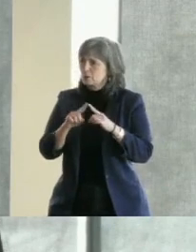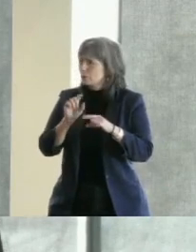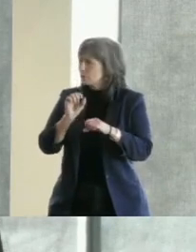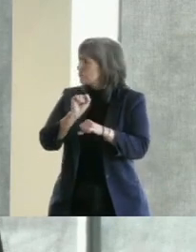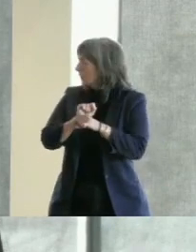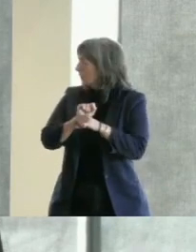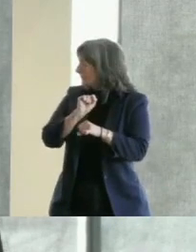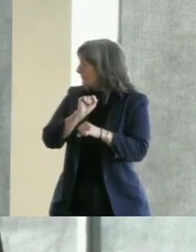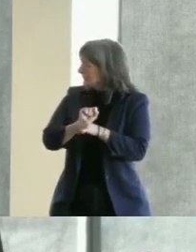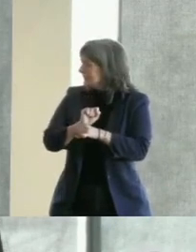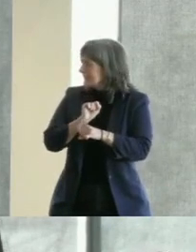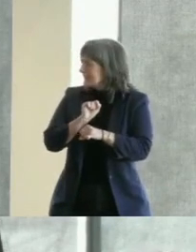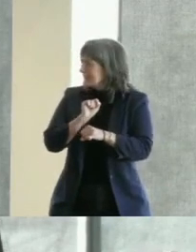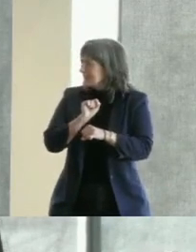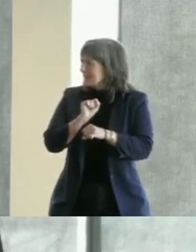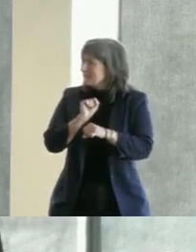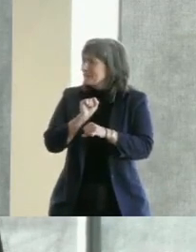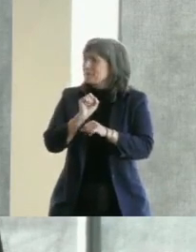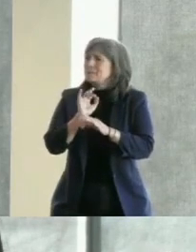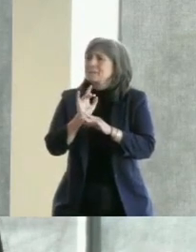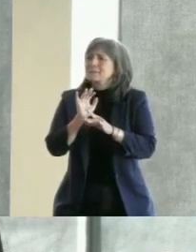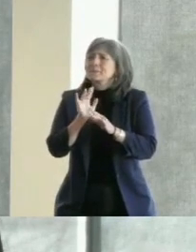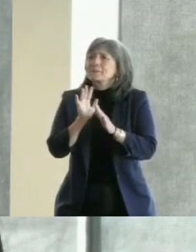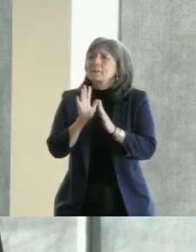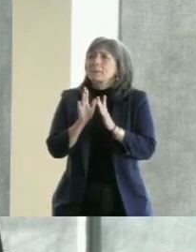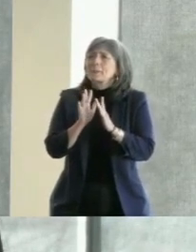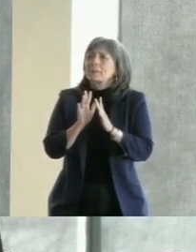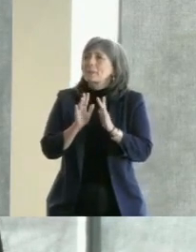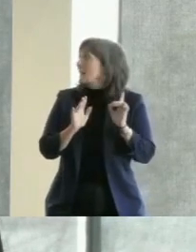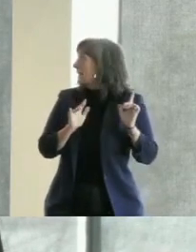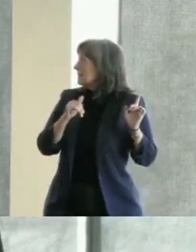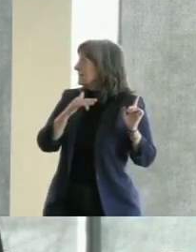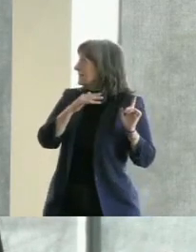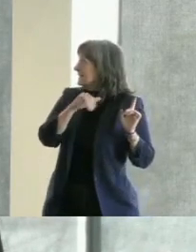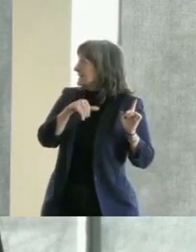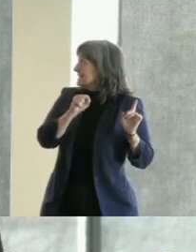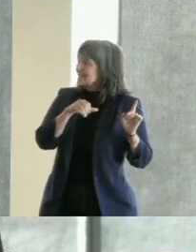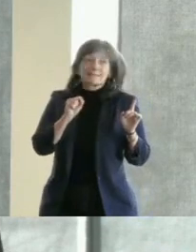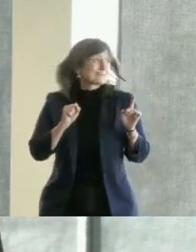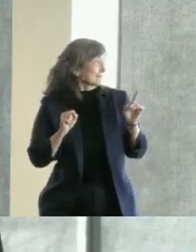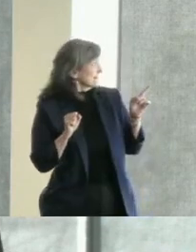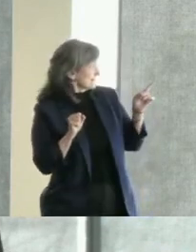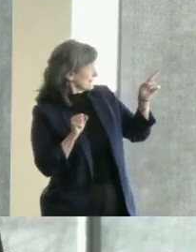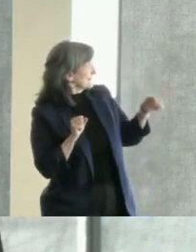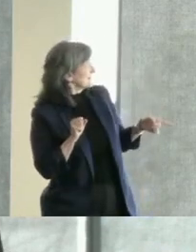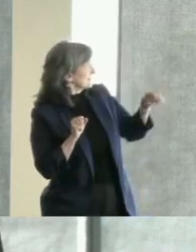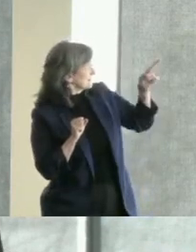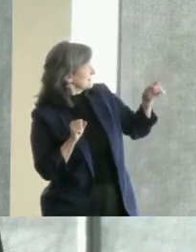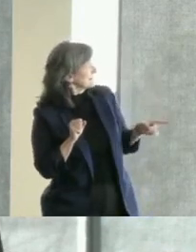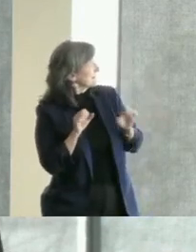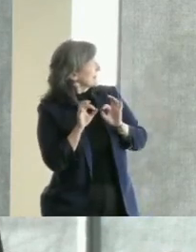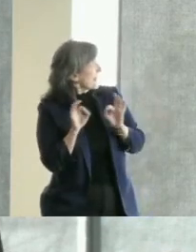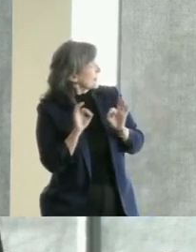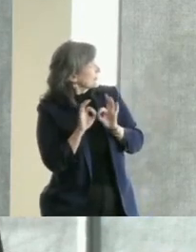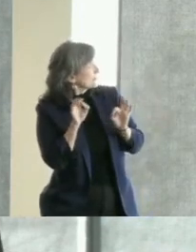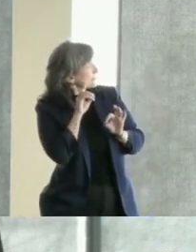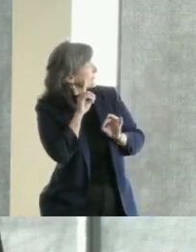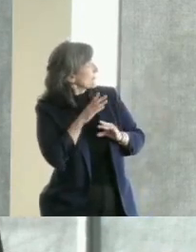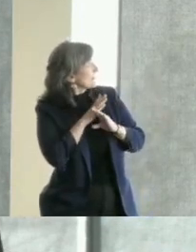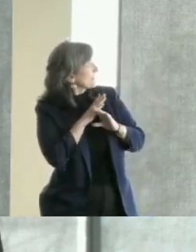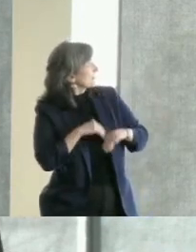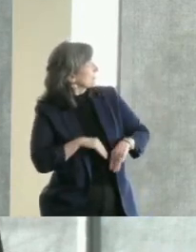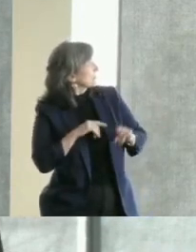job that people find. Yeah, there you go. Language that may create barriers to